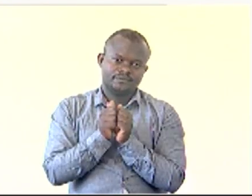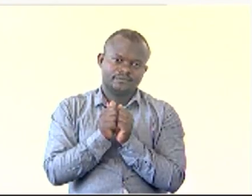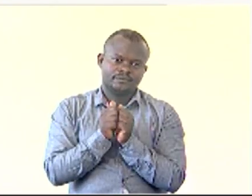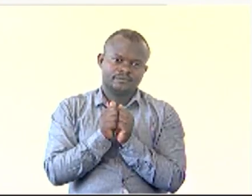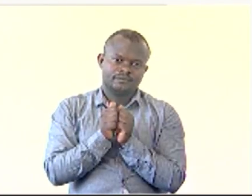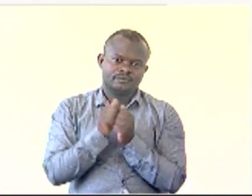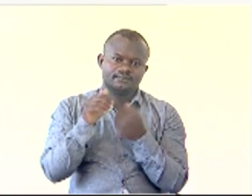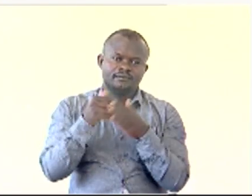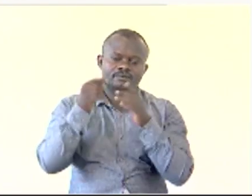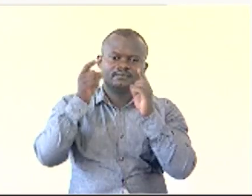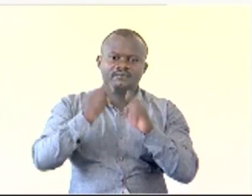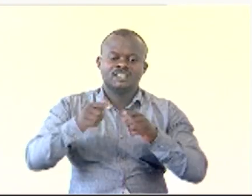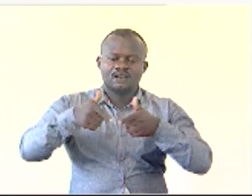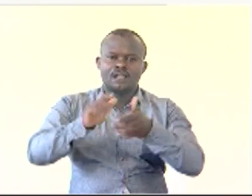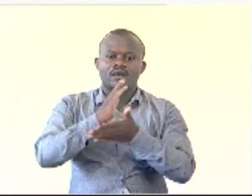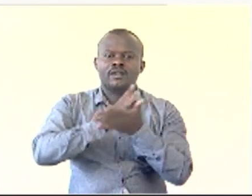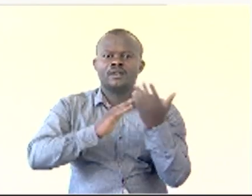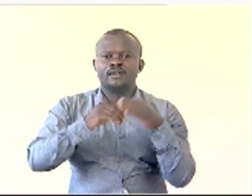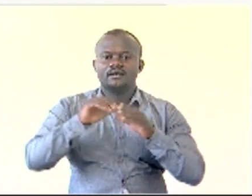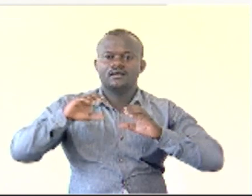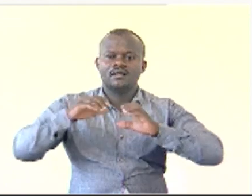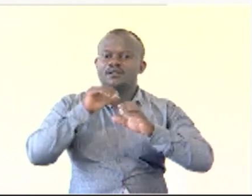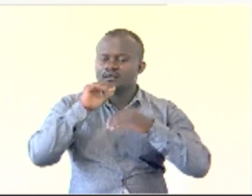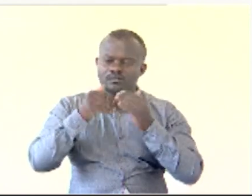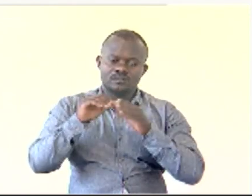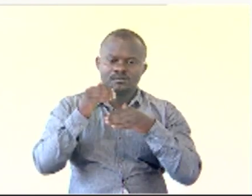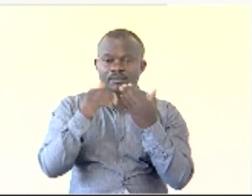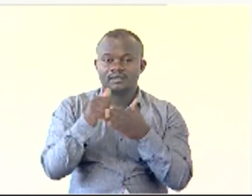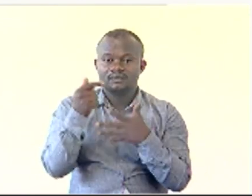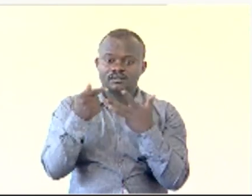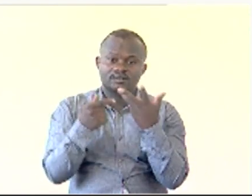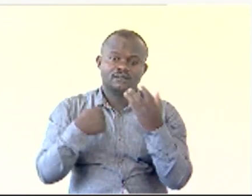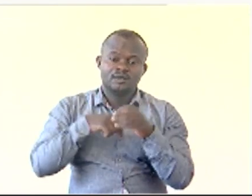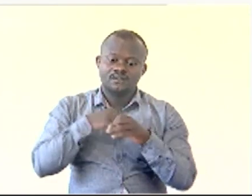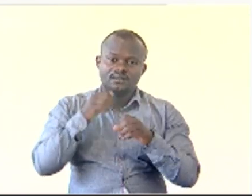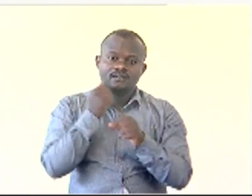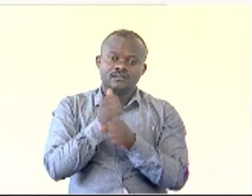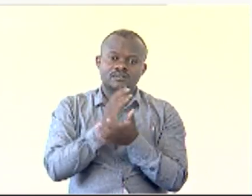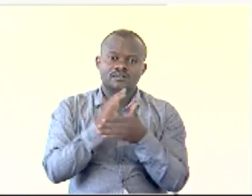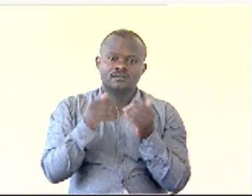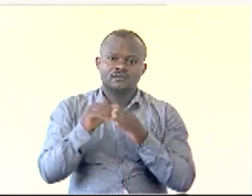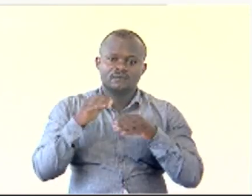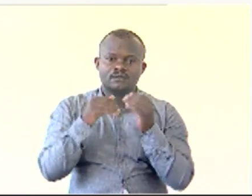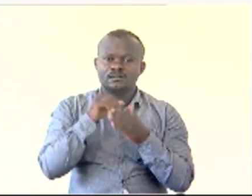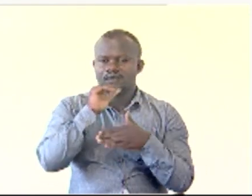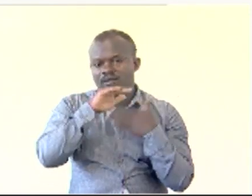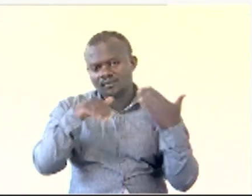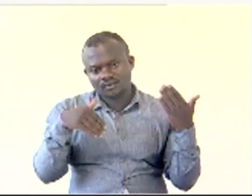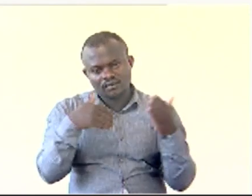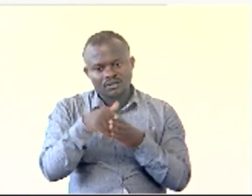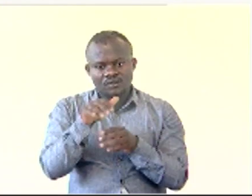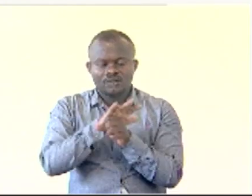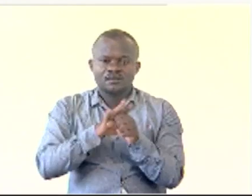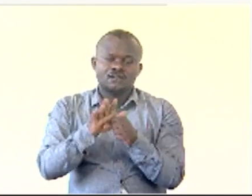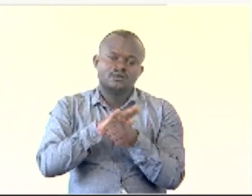They can't allow any movement. They are immovable. But these one movable, they can allow some movement, but not totally